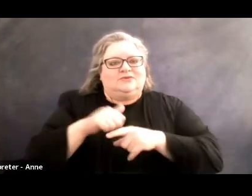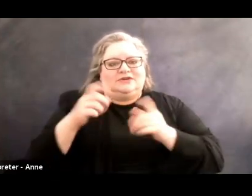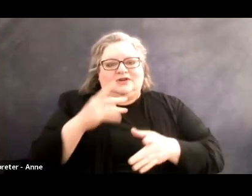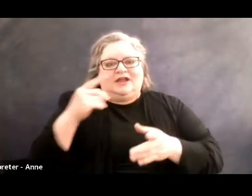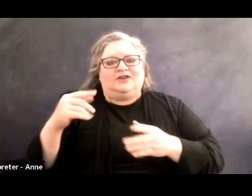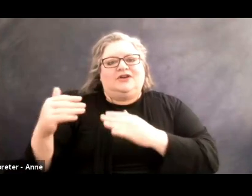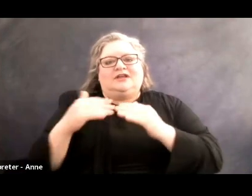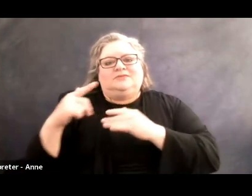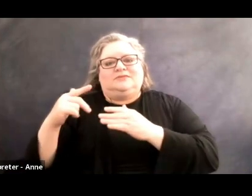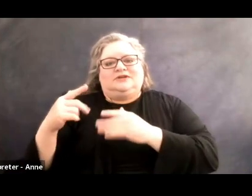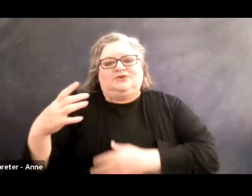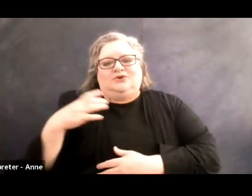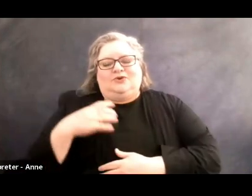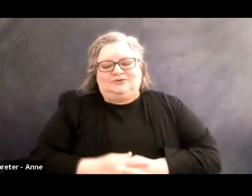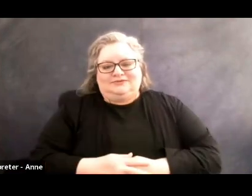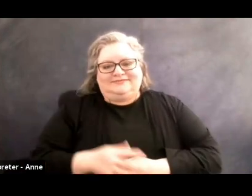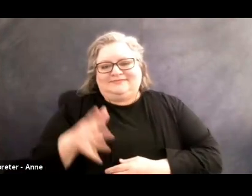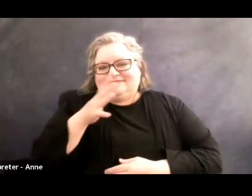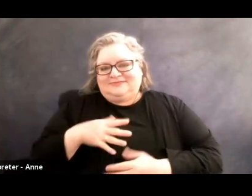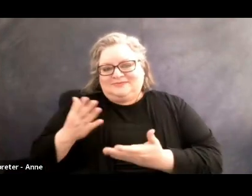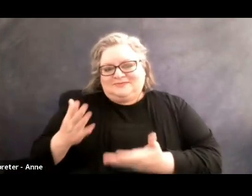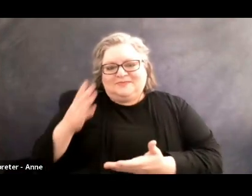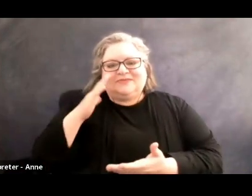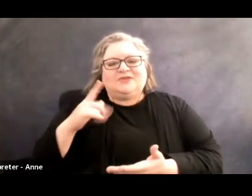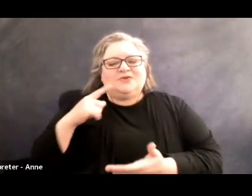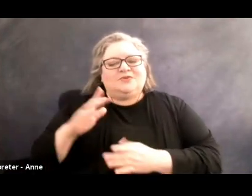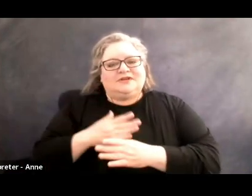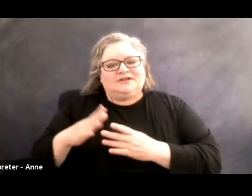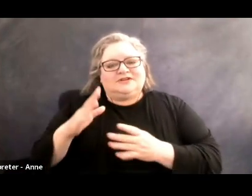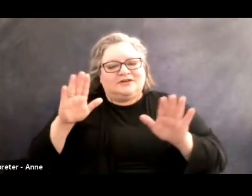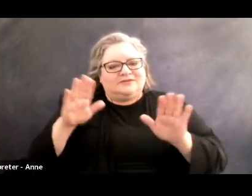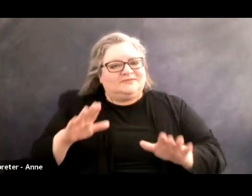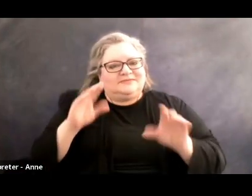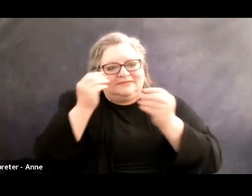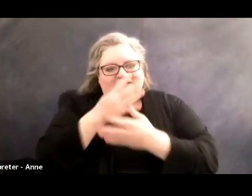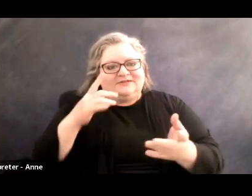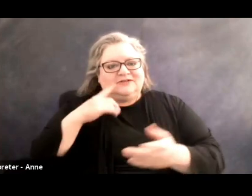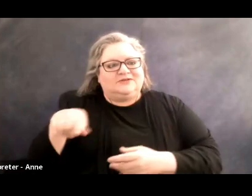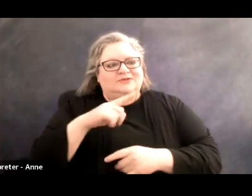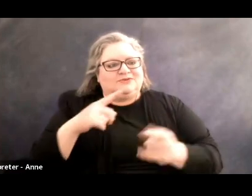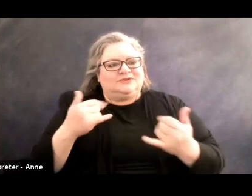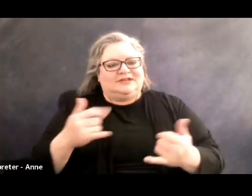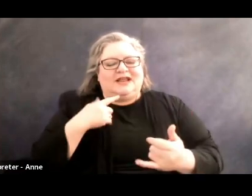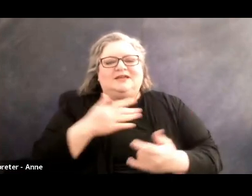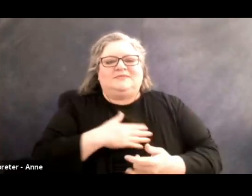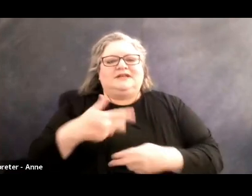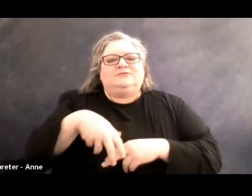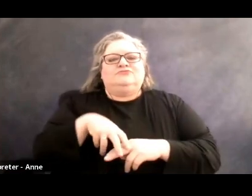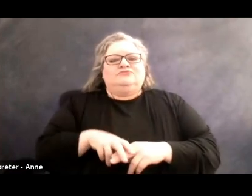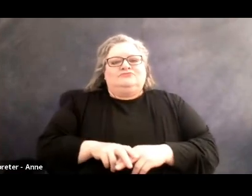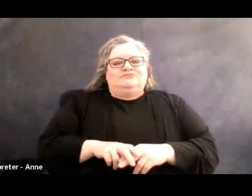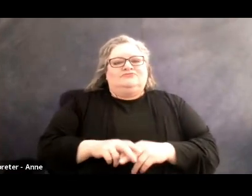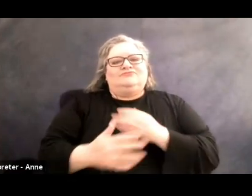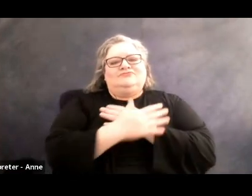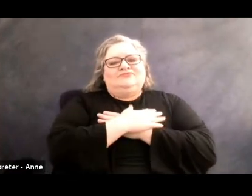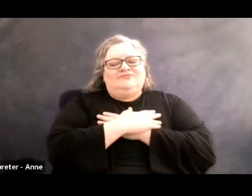peer coach. These women are going to share some amazing information with you today. Please sit back and relax